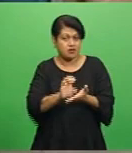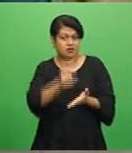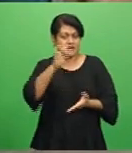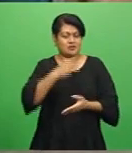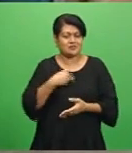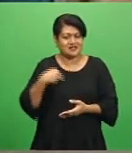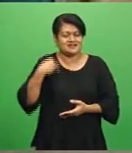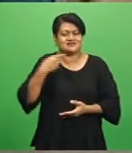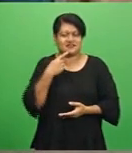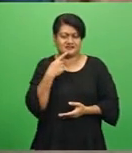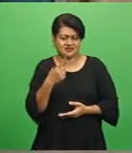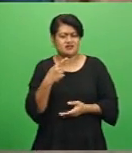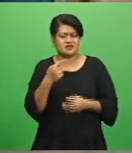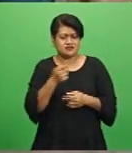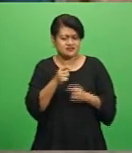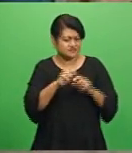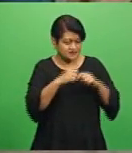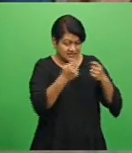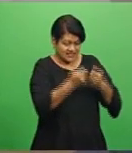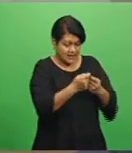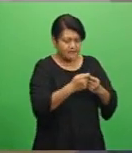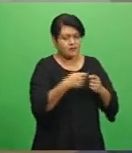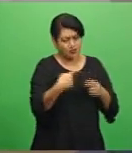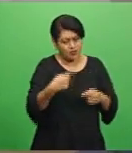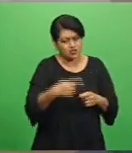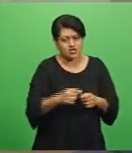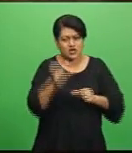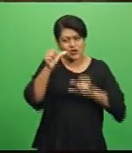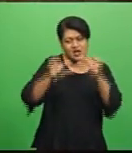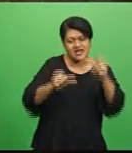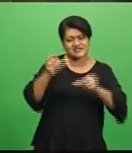teams are still carrying out the damage assessment. The actual